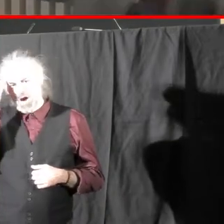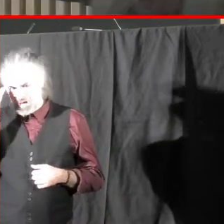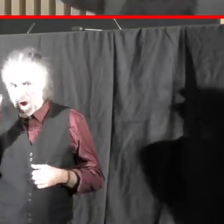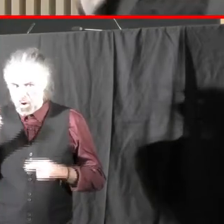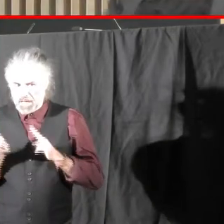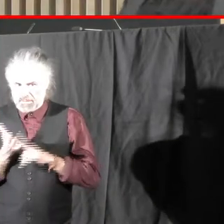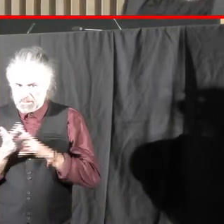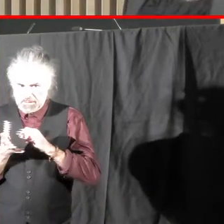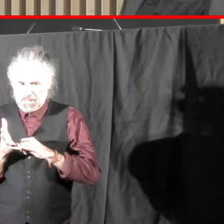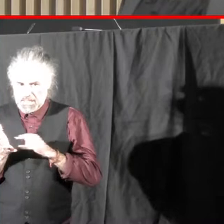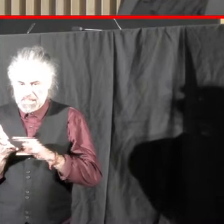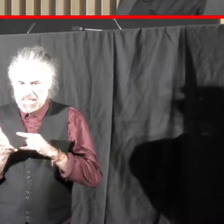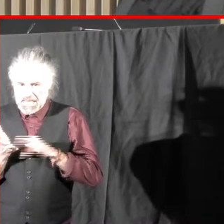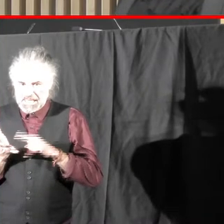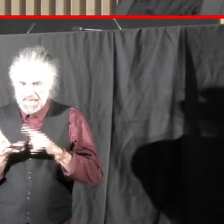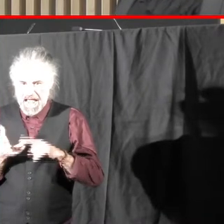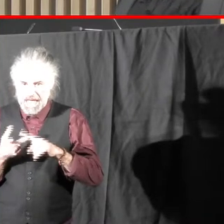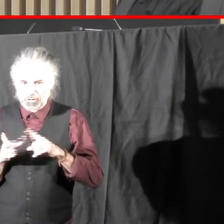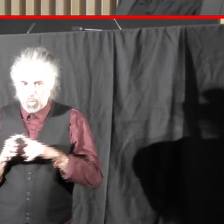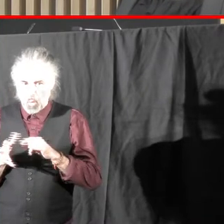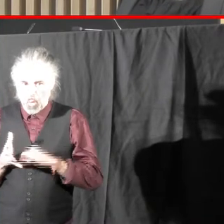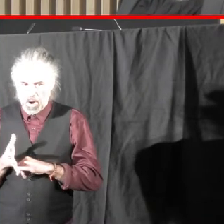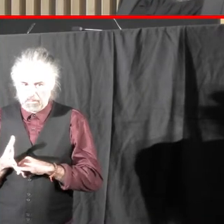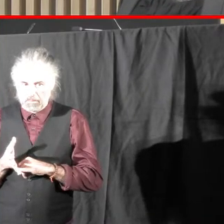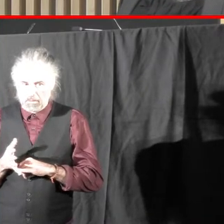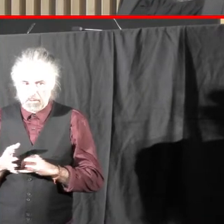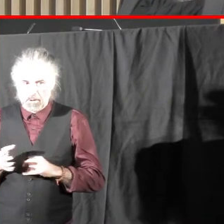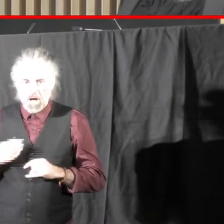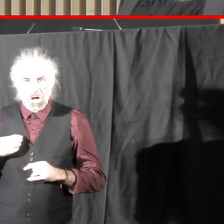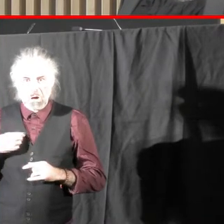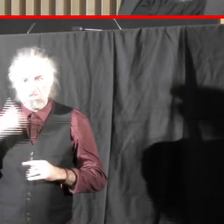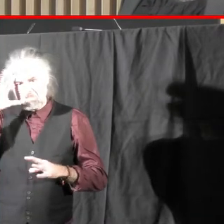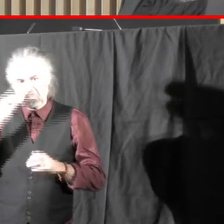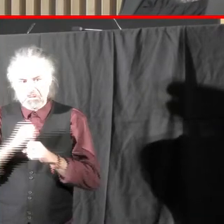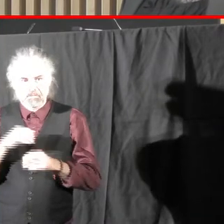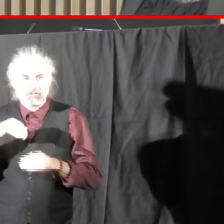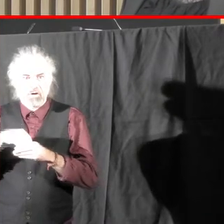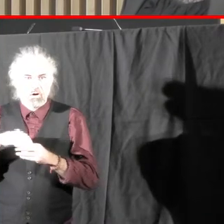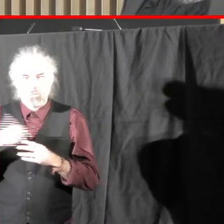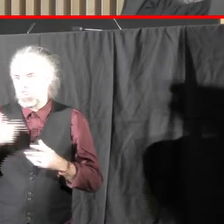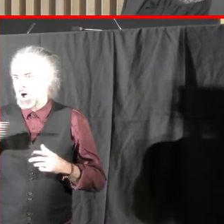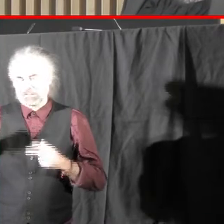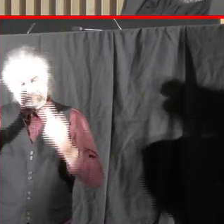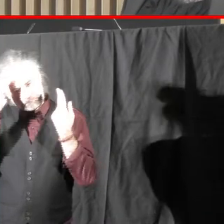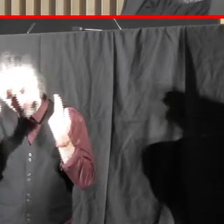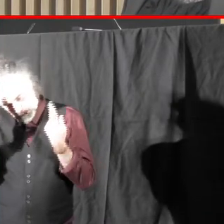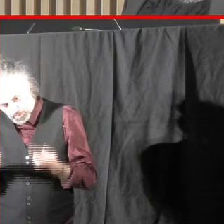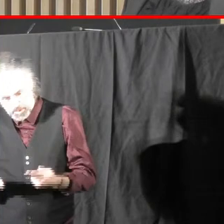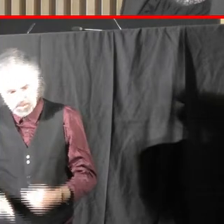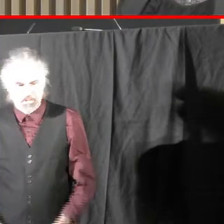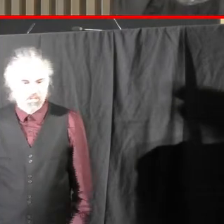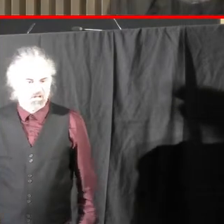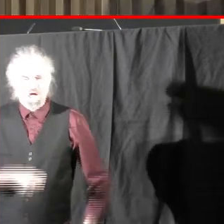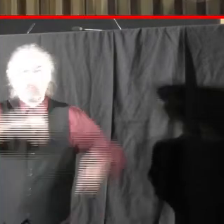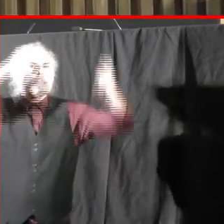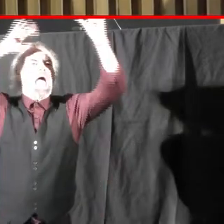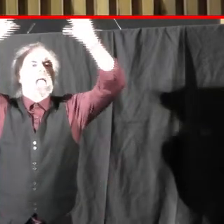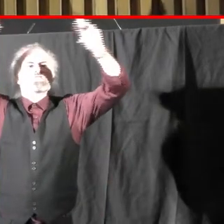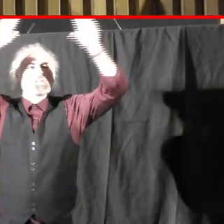Nastoids were a part of her departure to this world, and I know that...